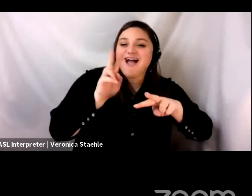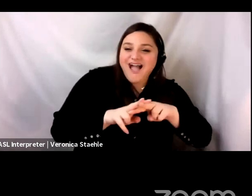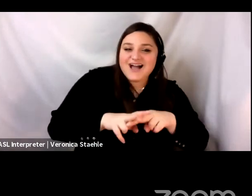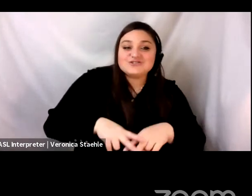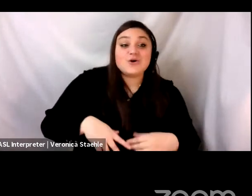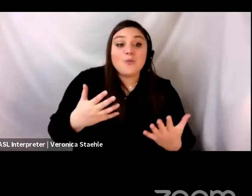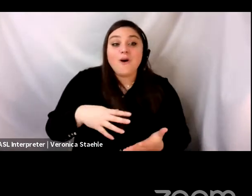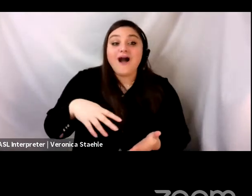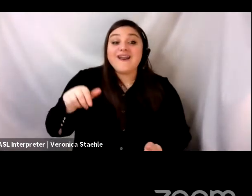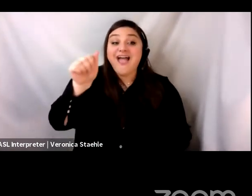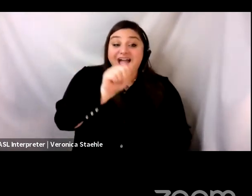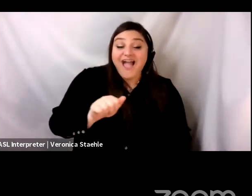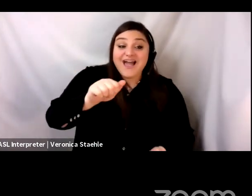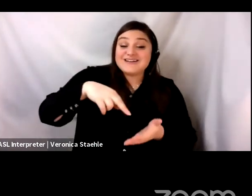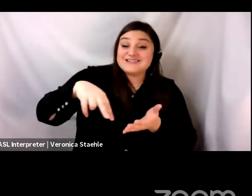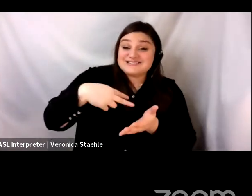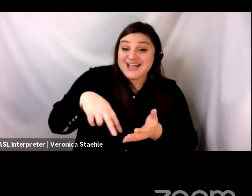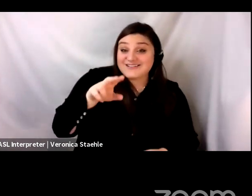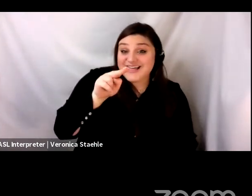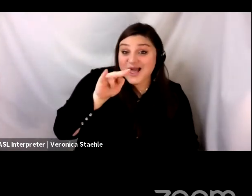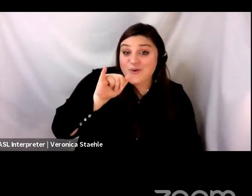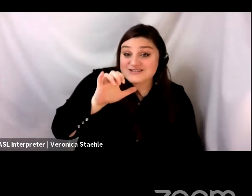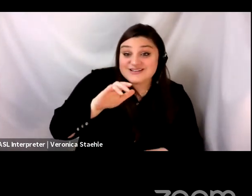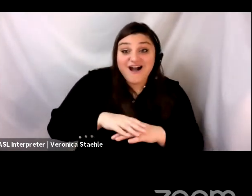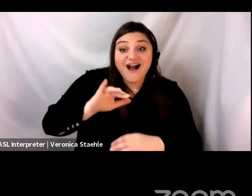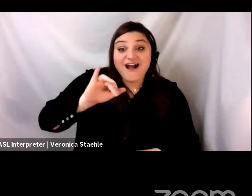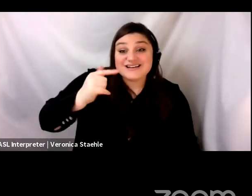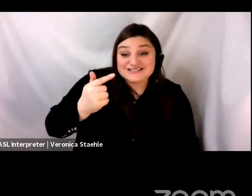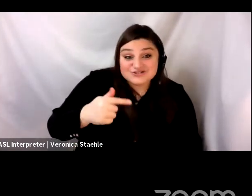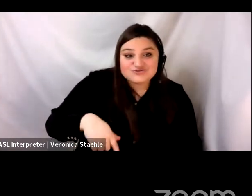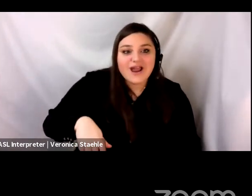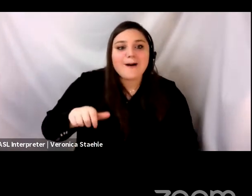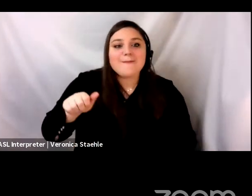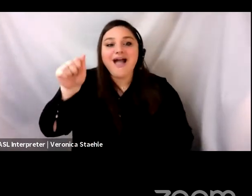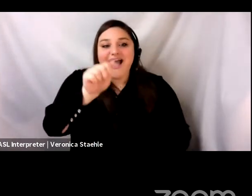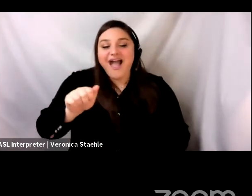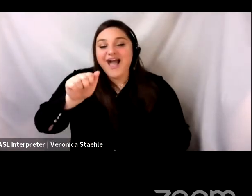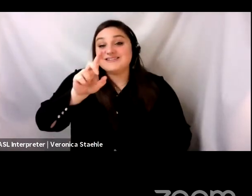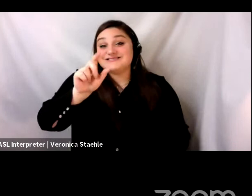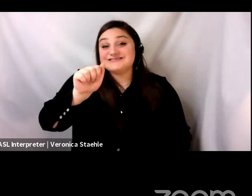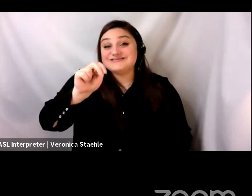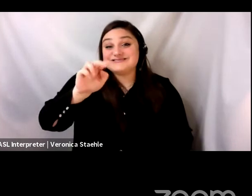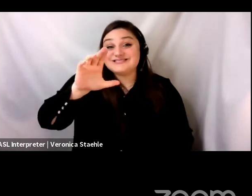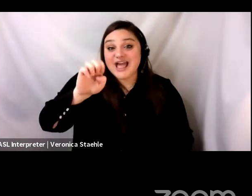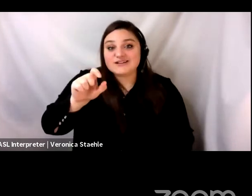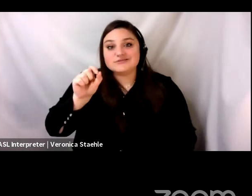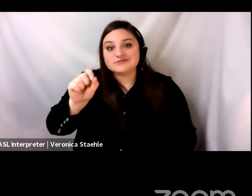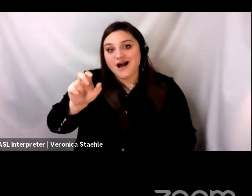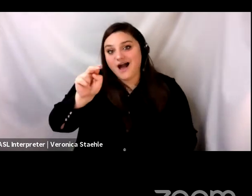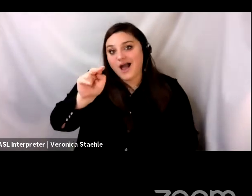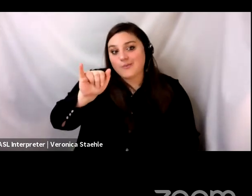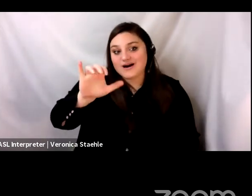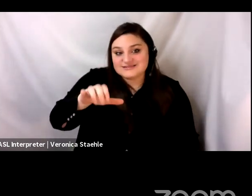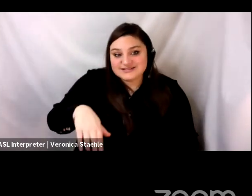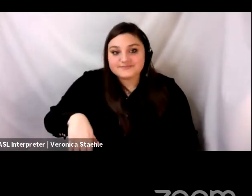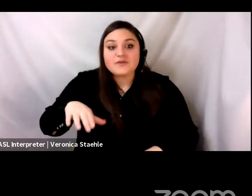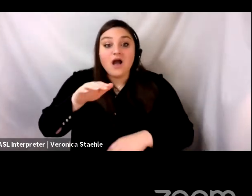DanceNYC, on Instagram at dance.nyc, and on Facebook